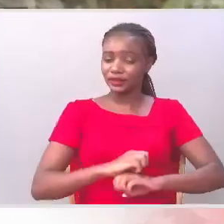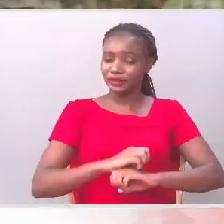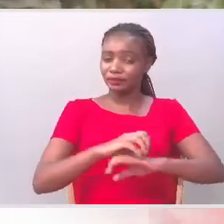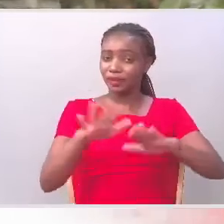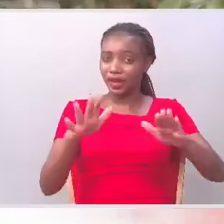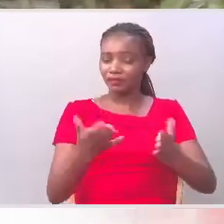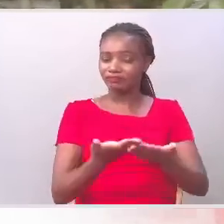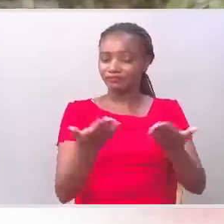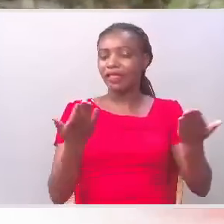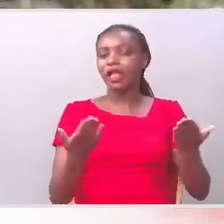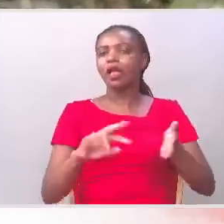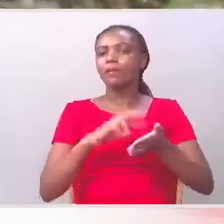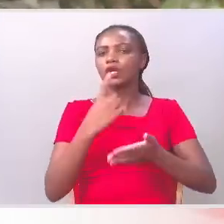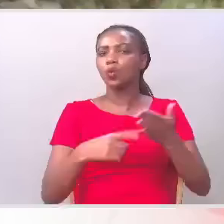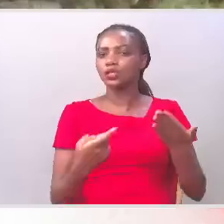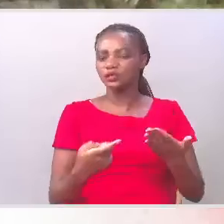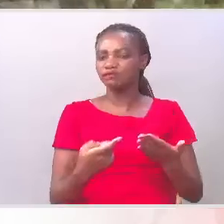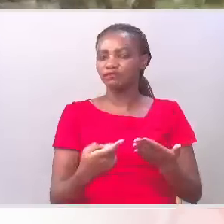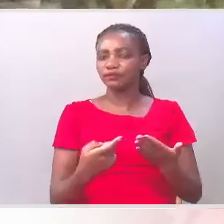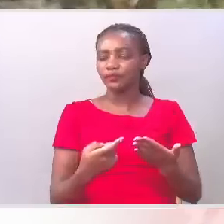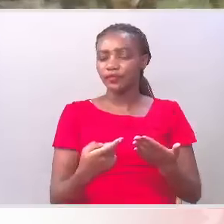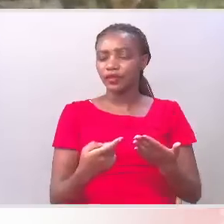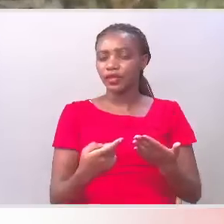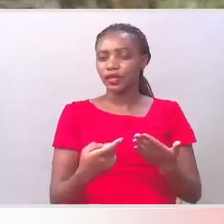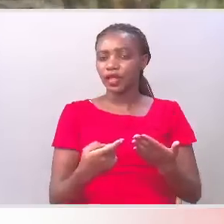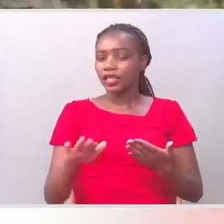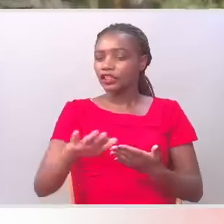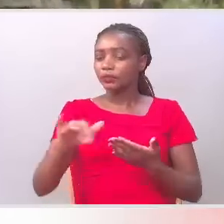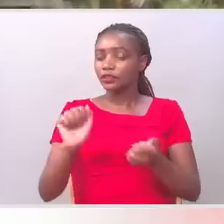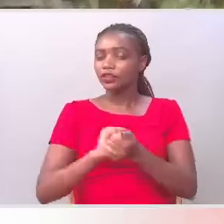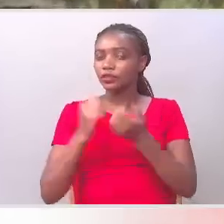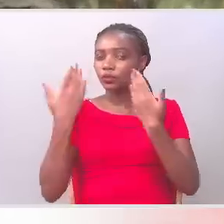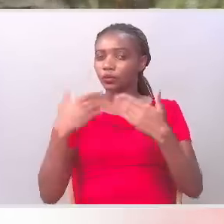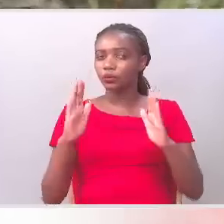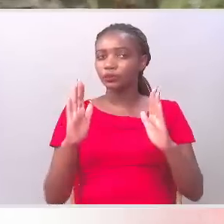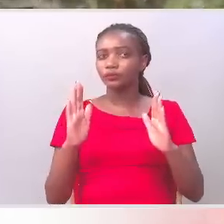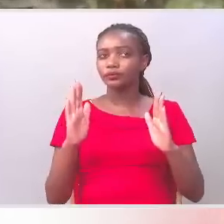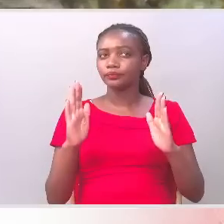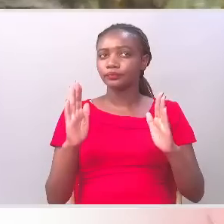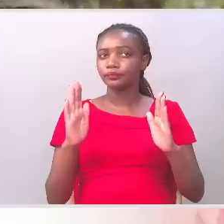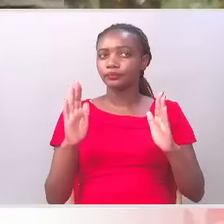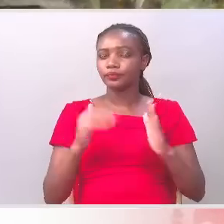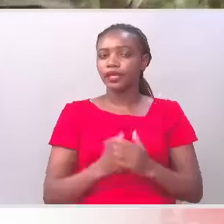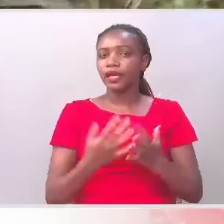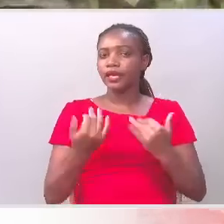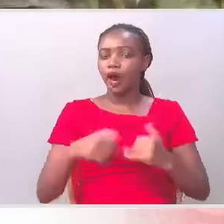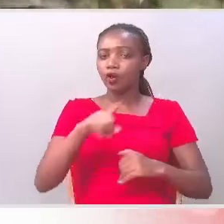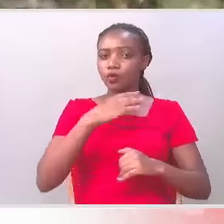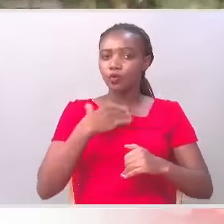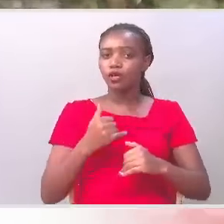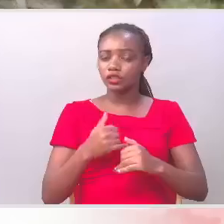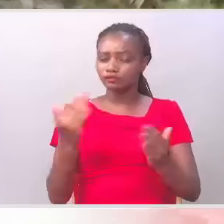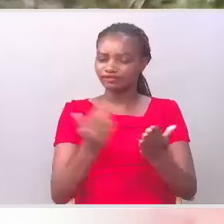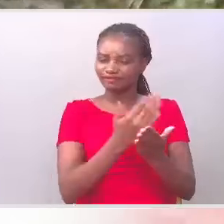plant that originates from southern United States actually and came into the country in the 50s. So we're dealing with it by removing